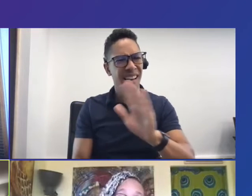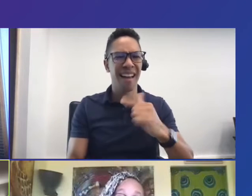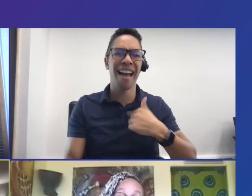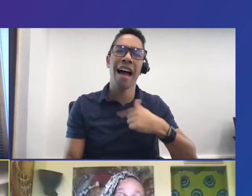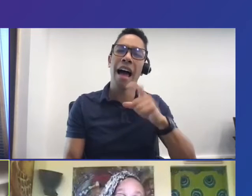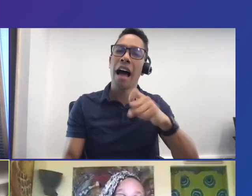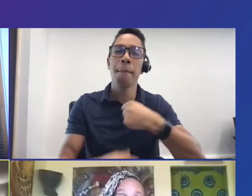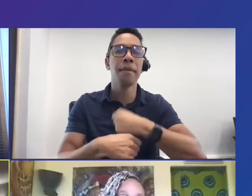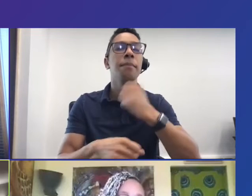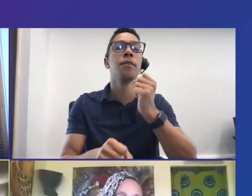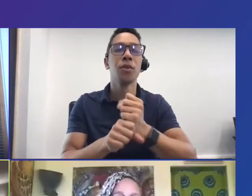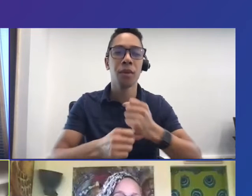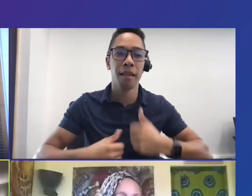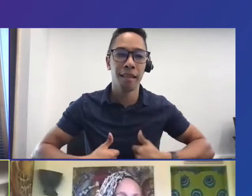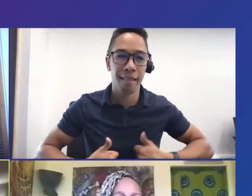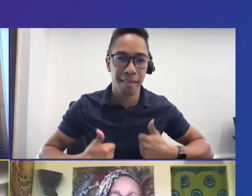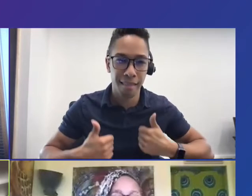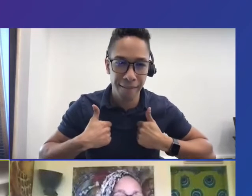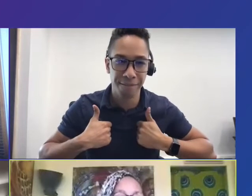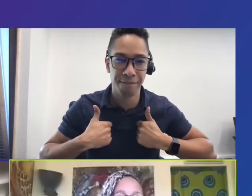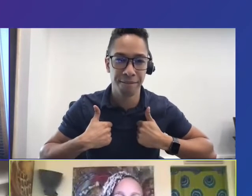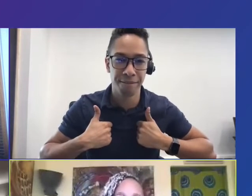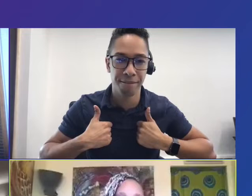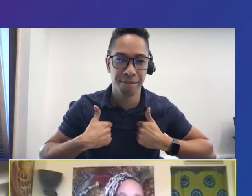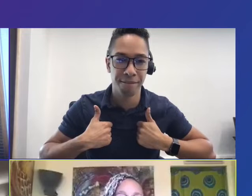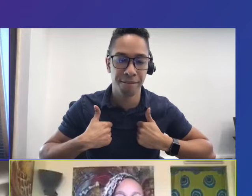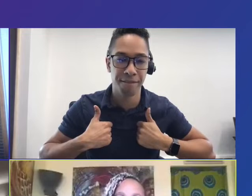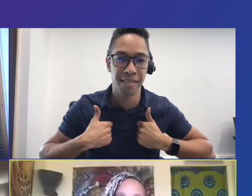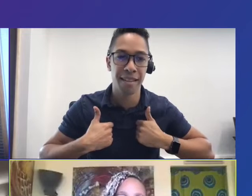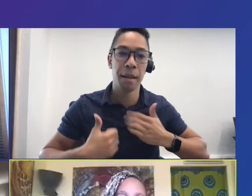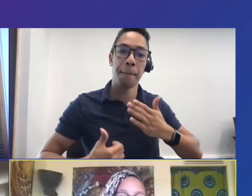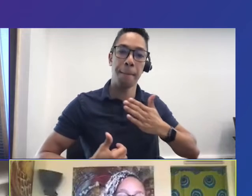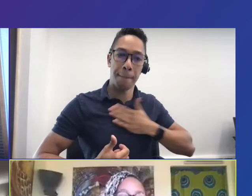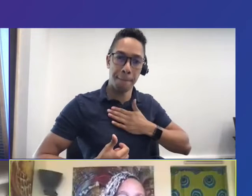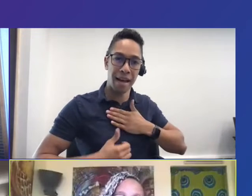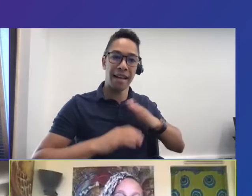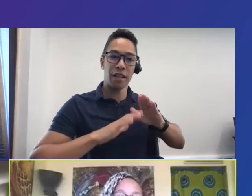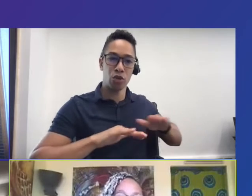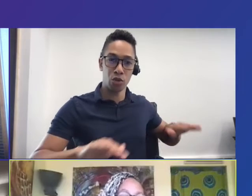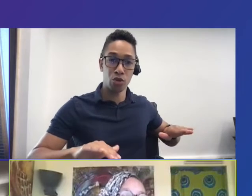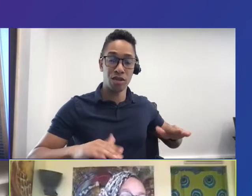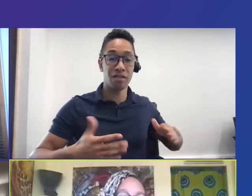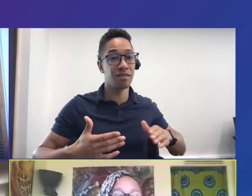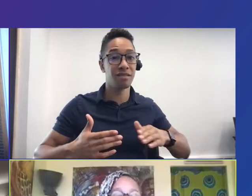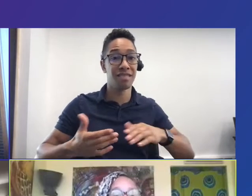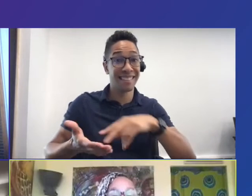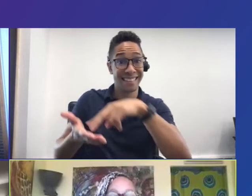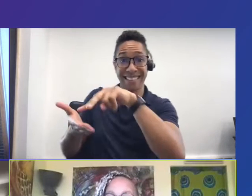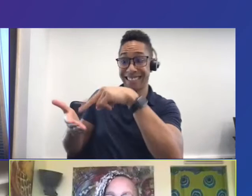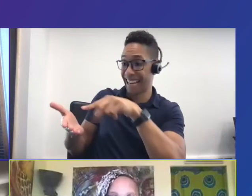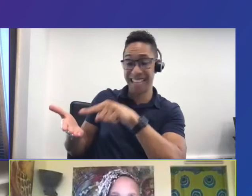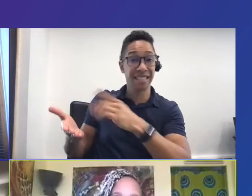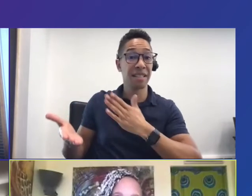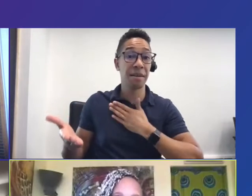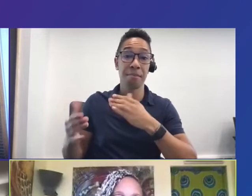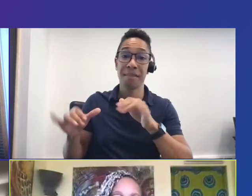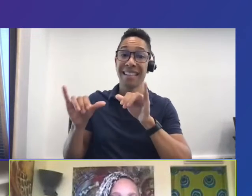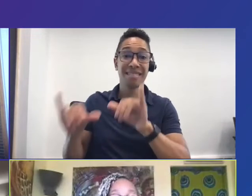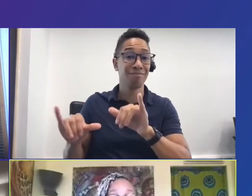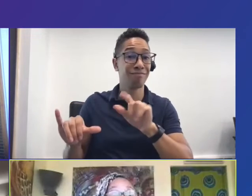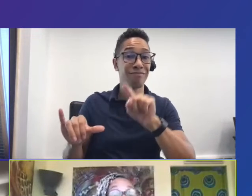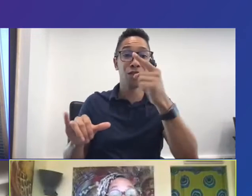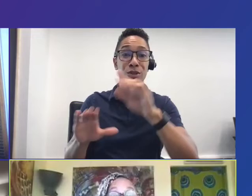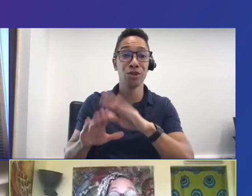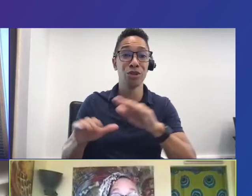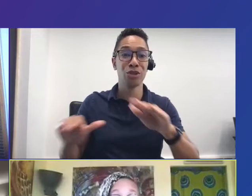I create dance. Those are my first children. Before I made humans, those were my first children. So I'm still raising those children. It doesn't